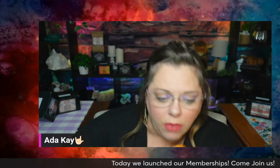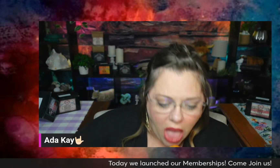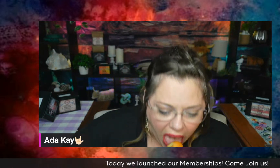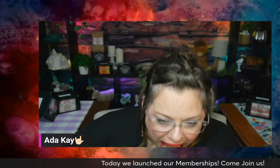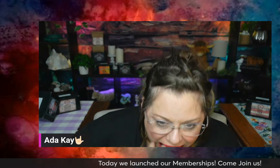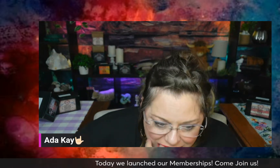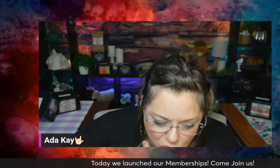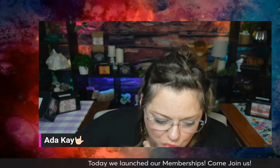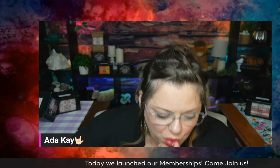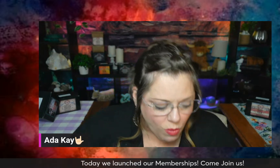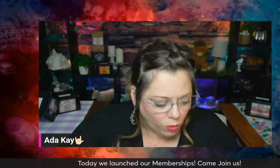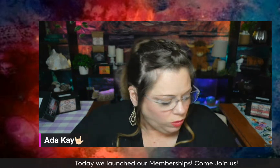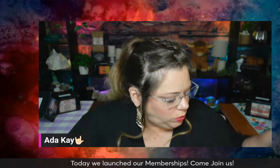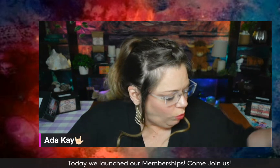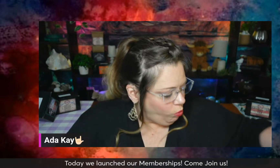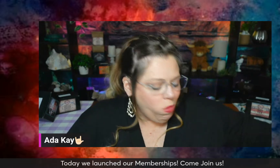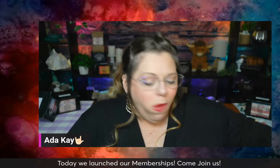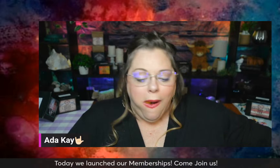fell.